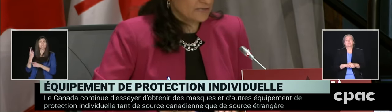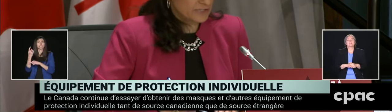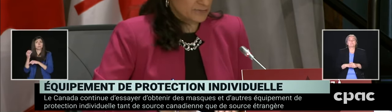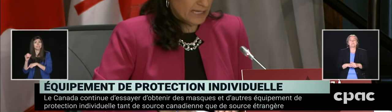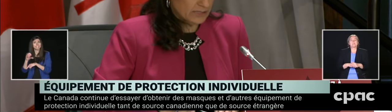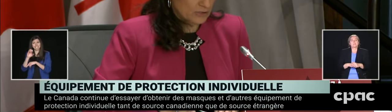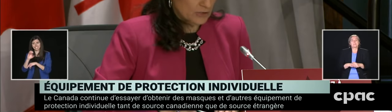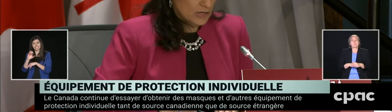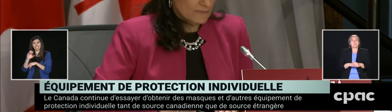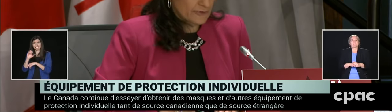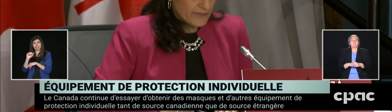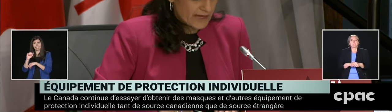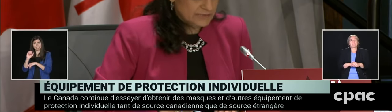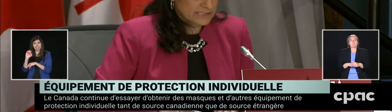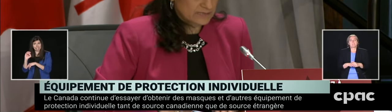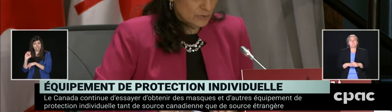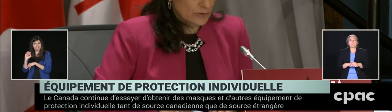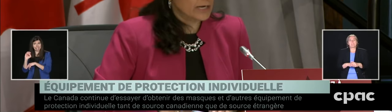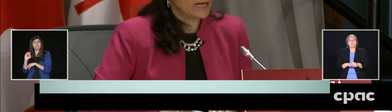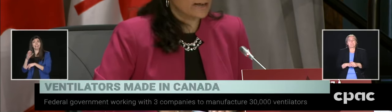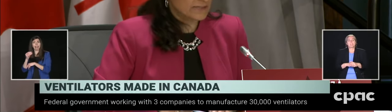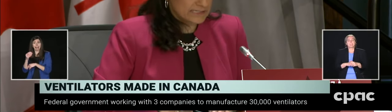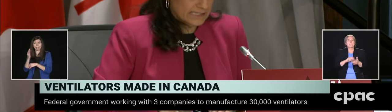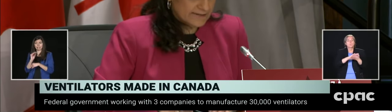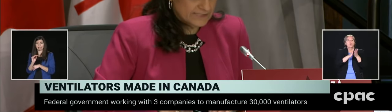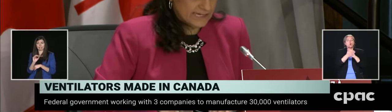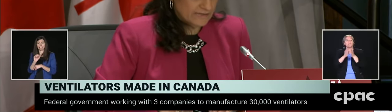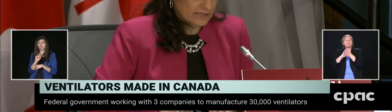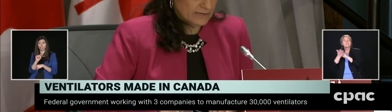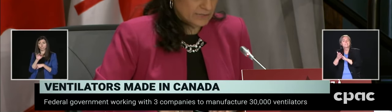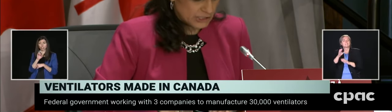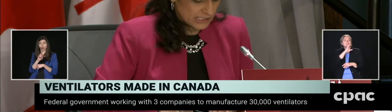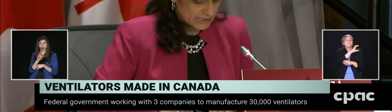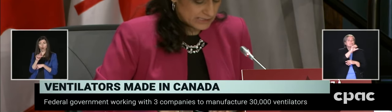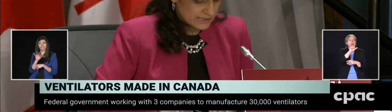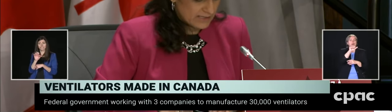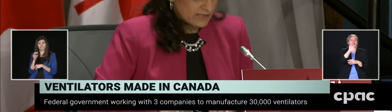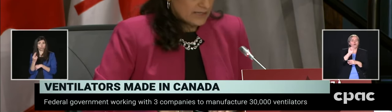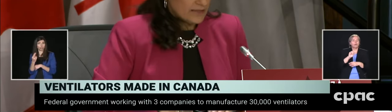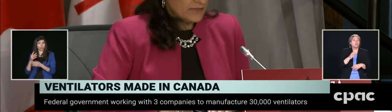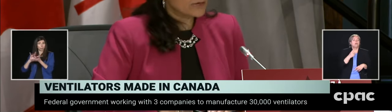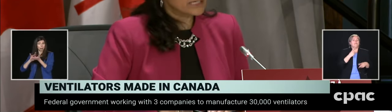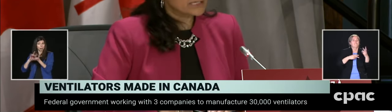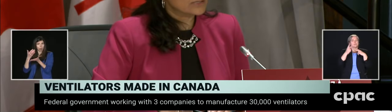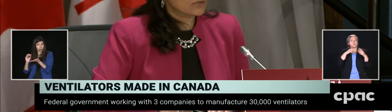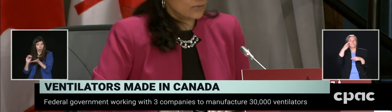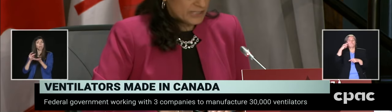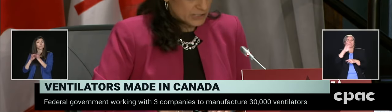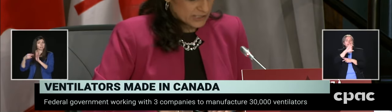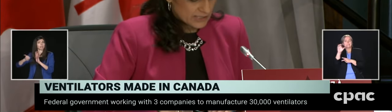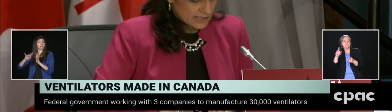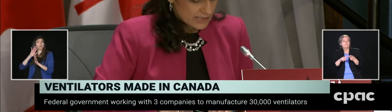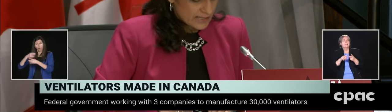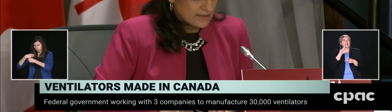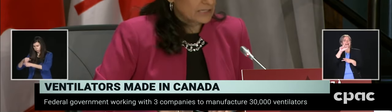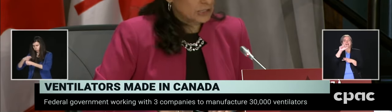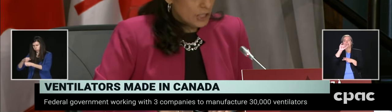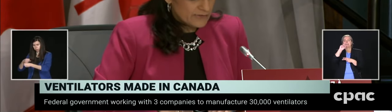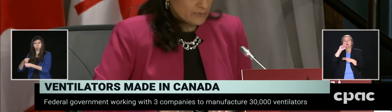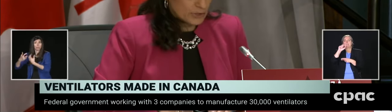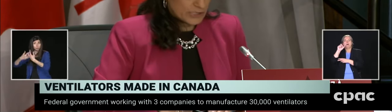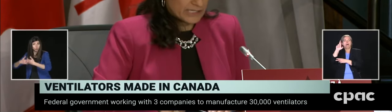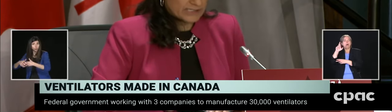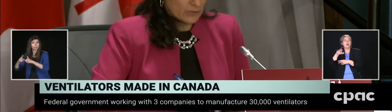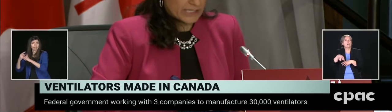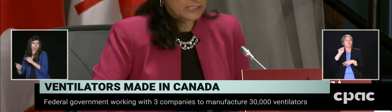and Starfish Medical for thousands more of these life-saving machines. There is no question that a